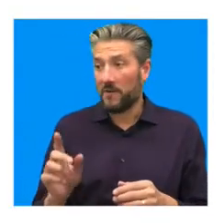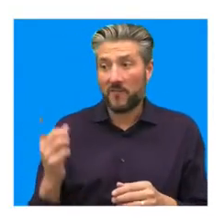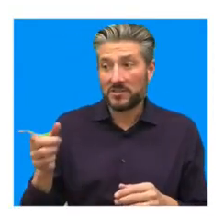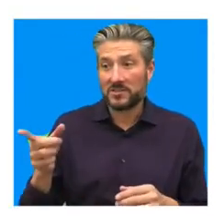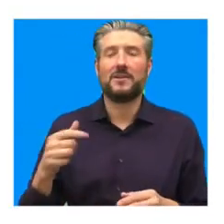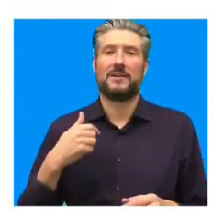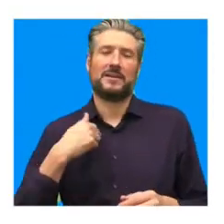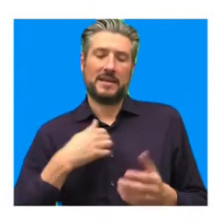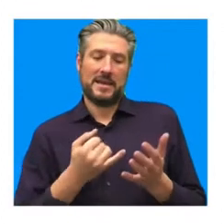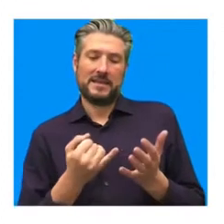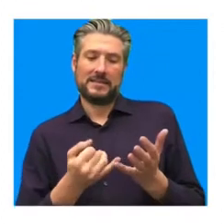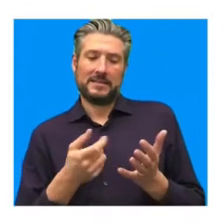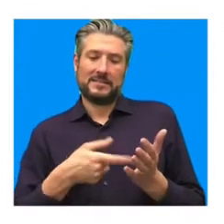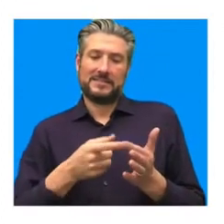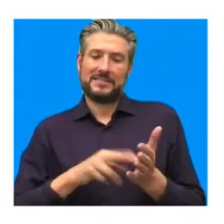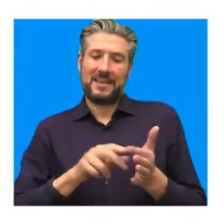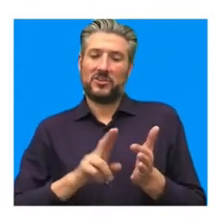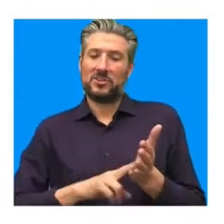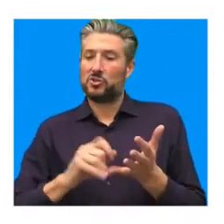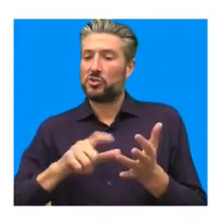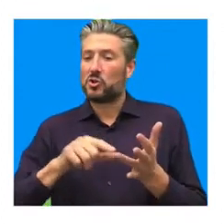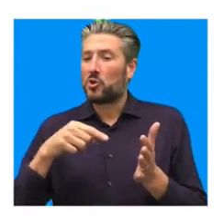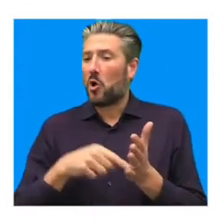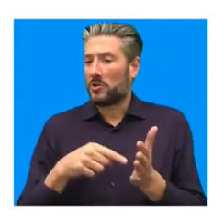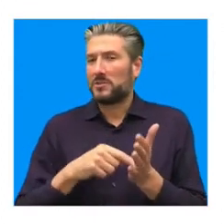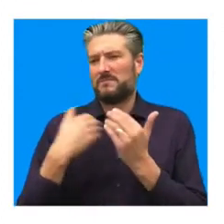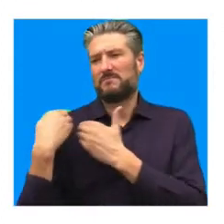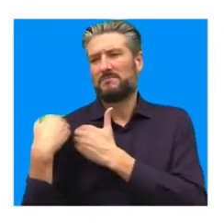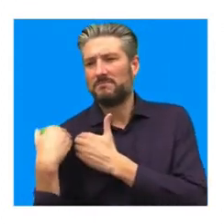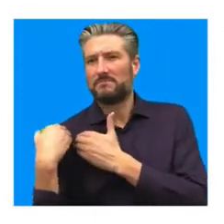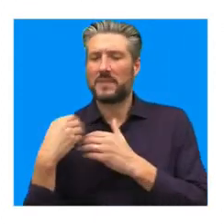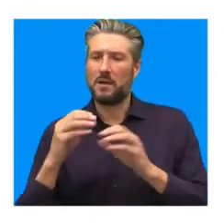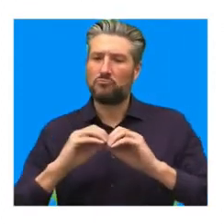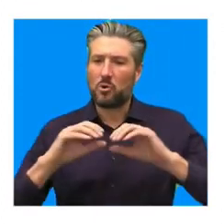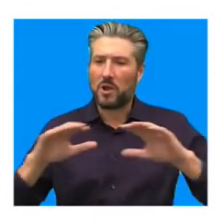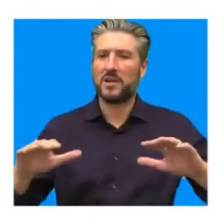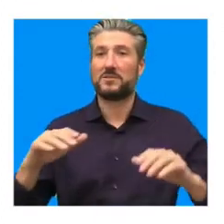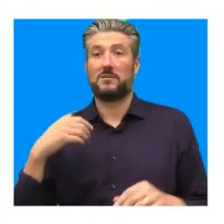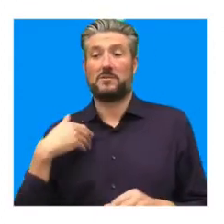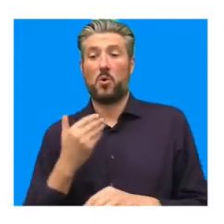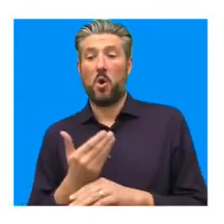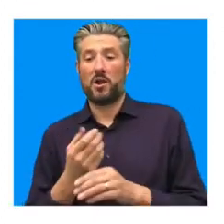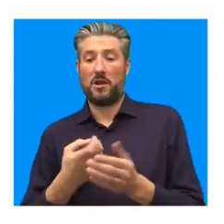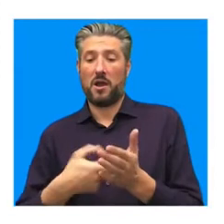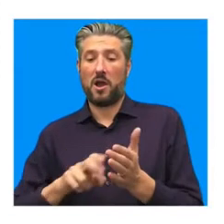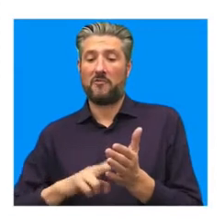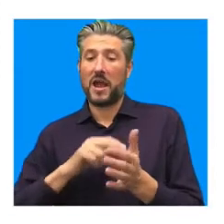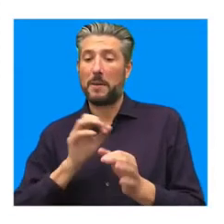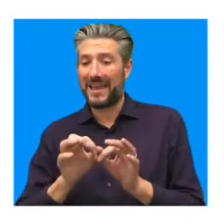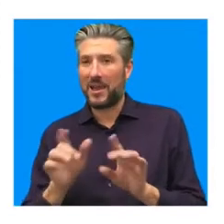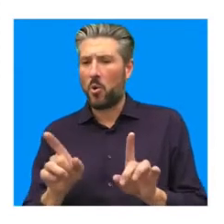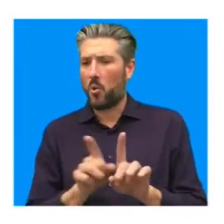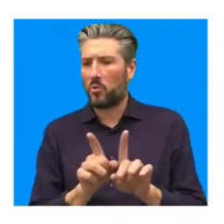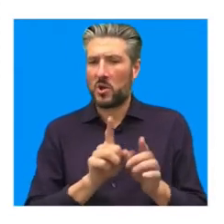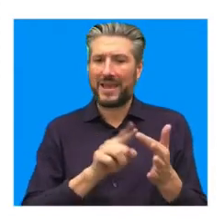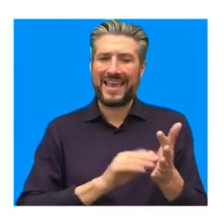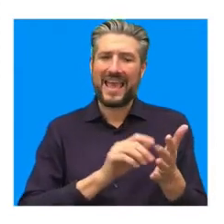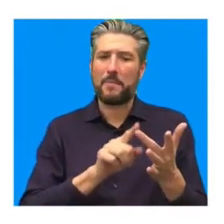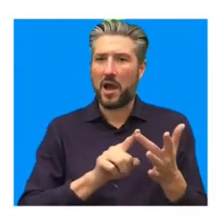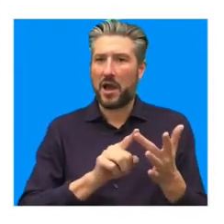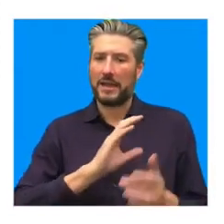I'm a broadcaster and I work at RNIB, and I also work at AMI in